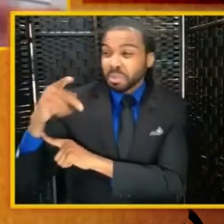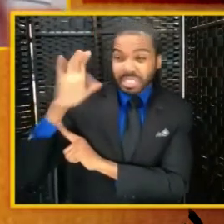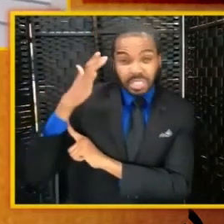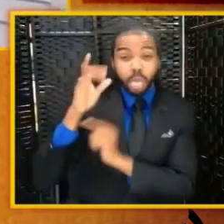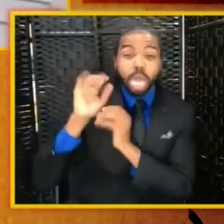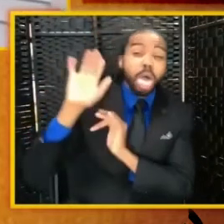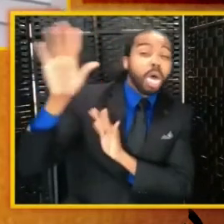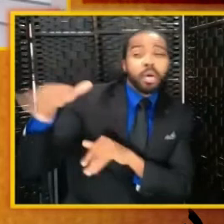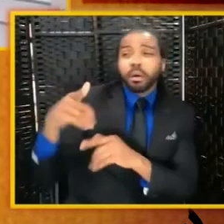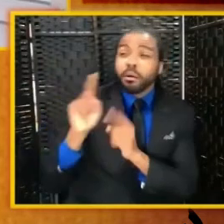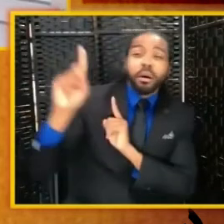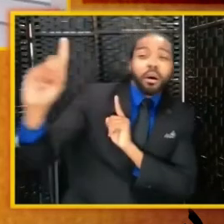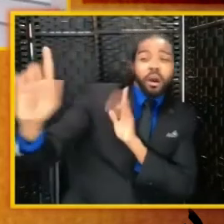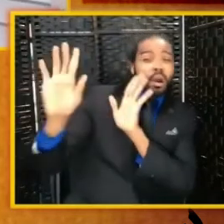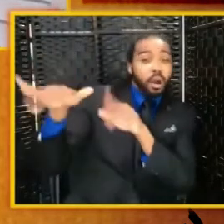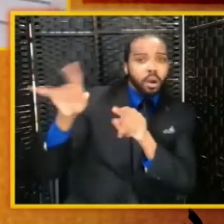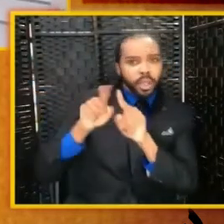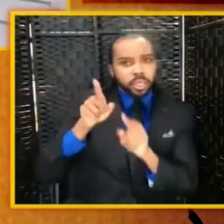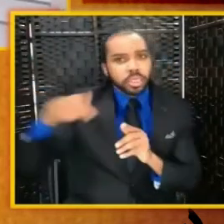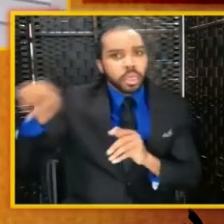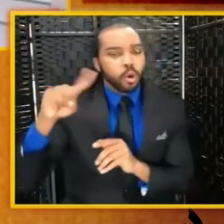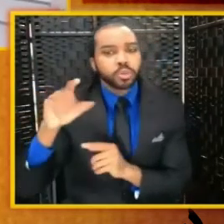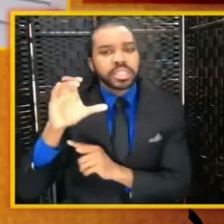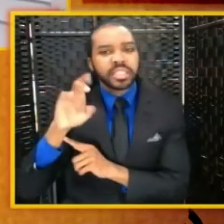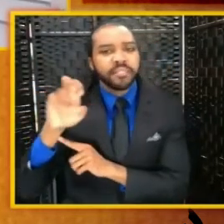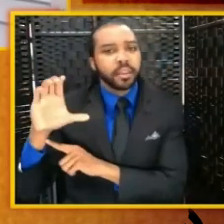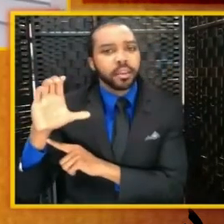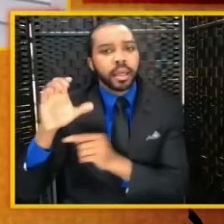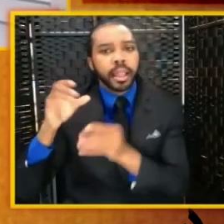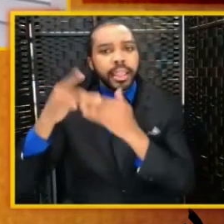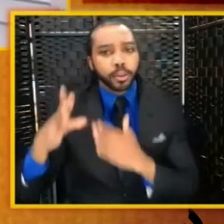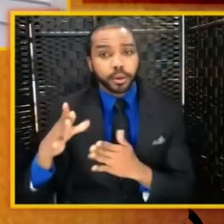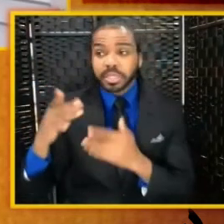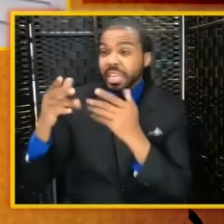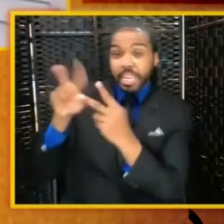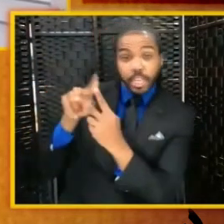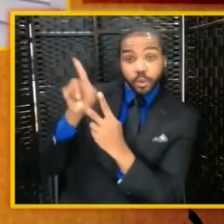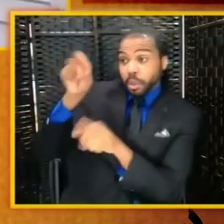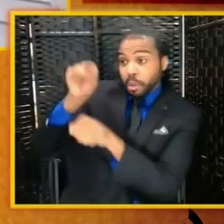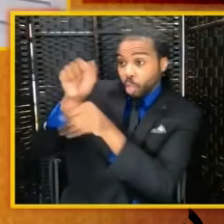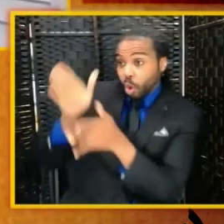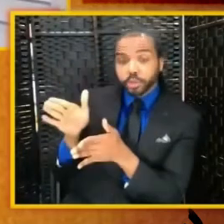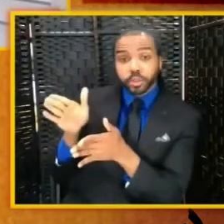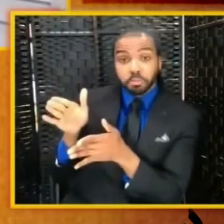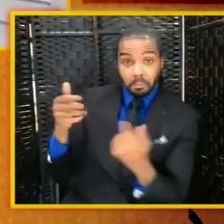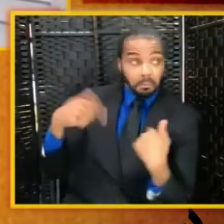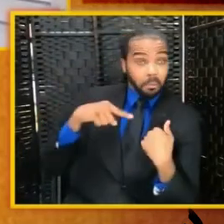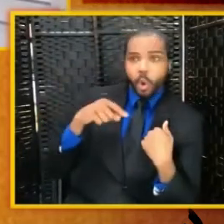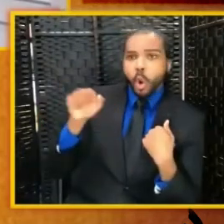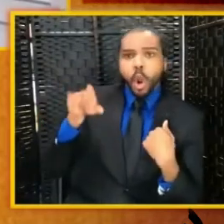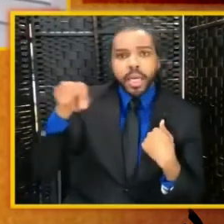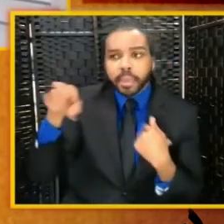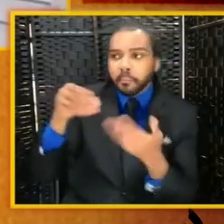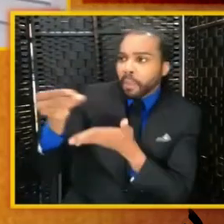but those are civic leaders. They are either employers or the people we buy stuff from. And so we've got to keep pressure on our